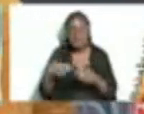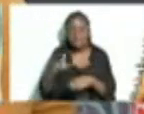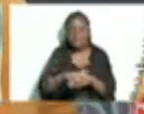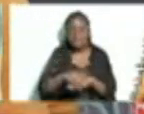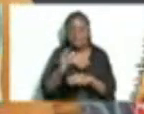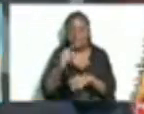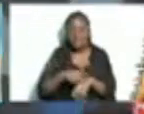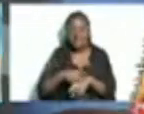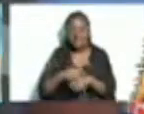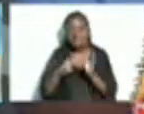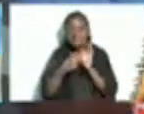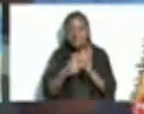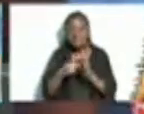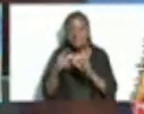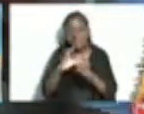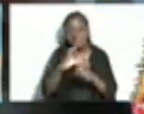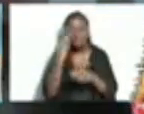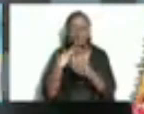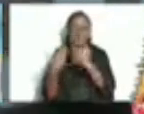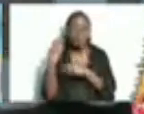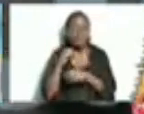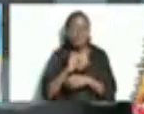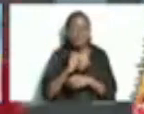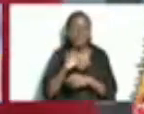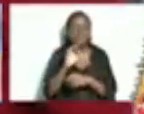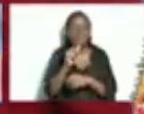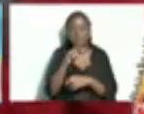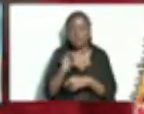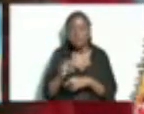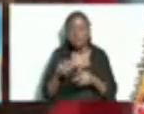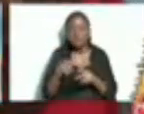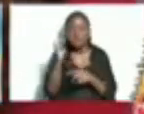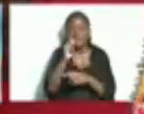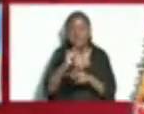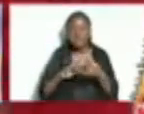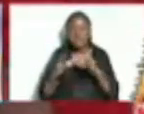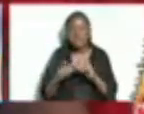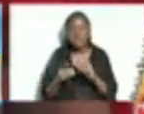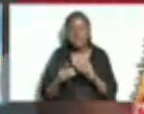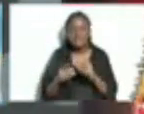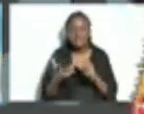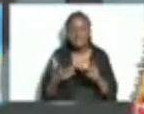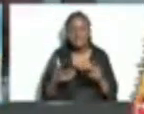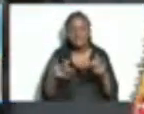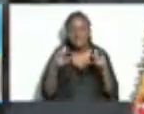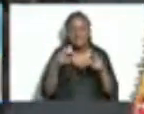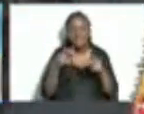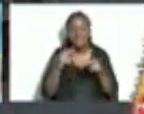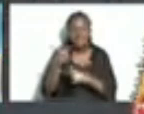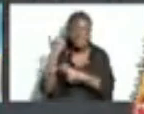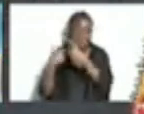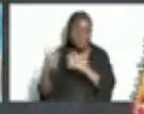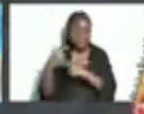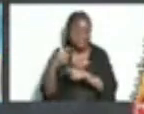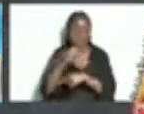classical fairy tales. Old Saxon Superstars presents Legendary Ancient Rulers.